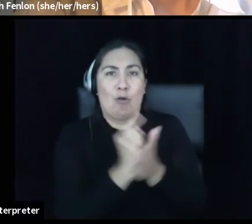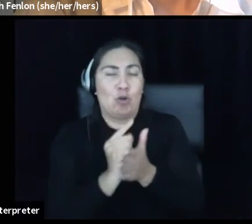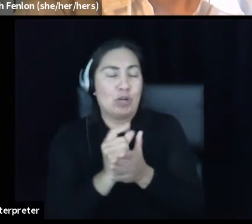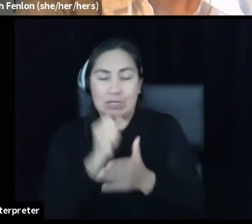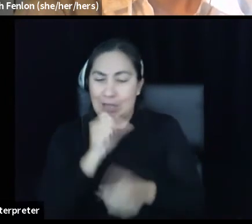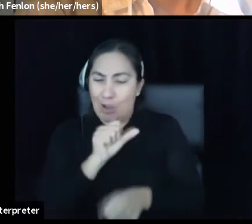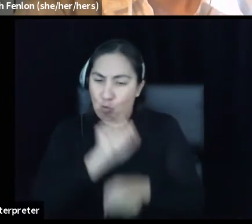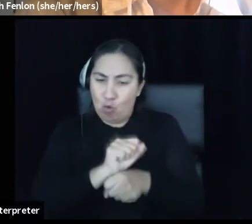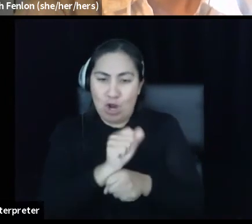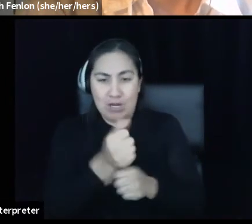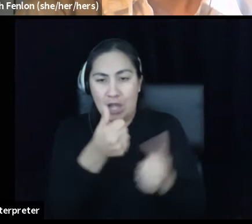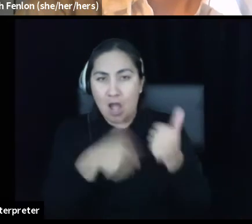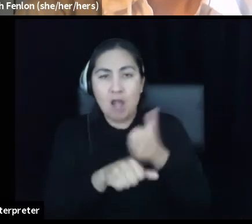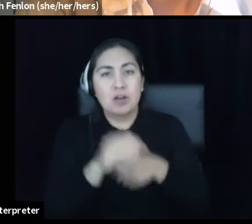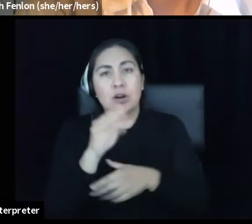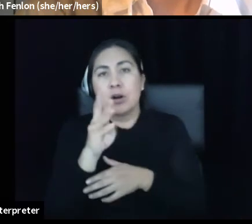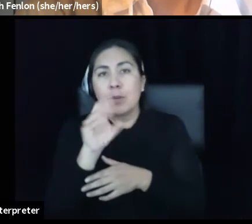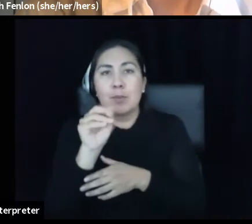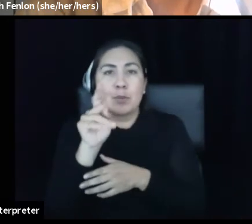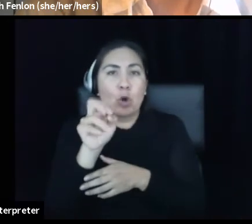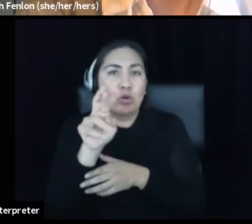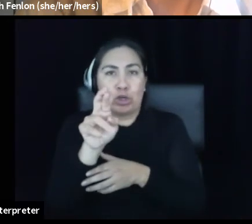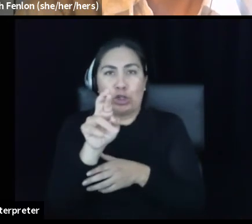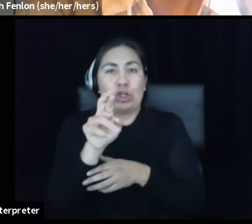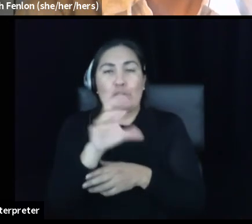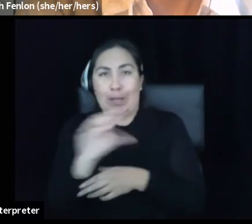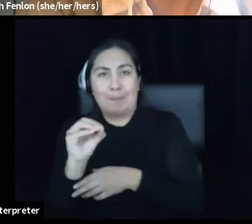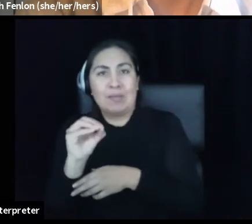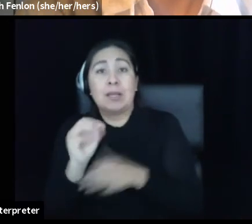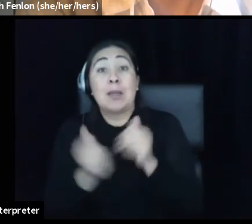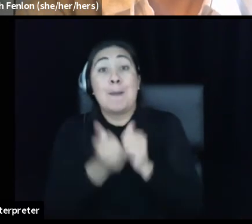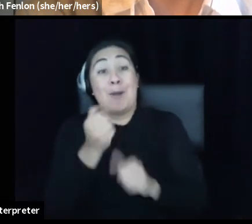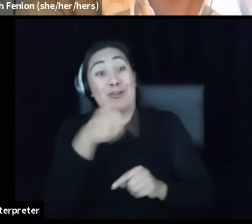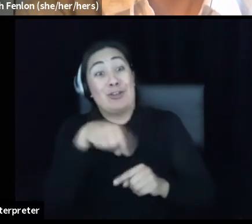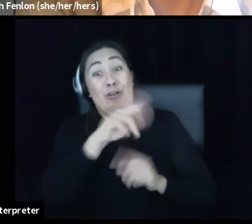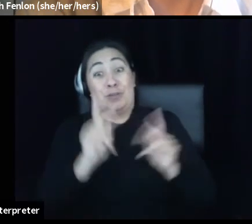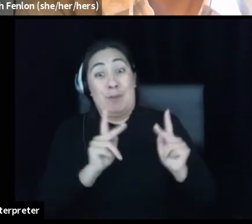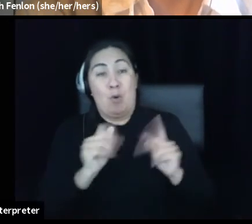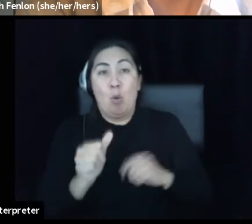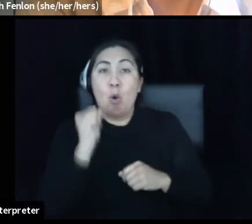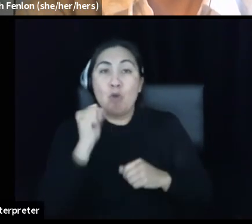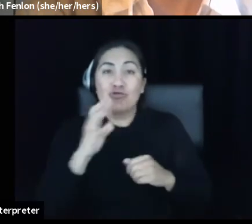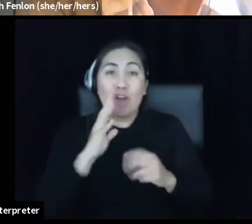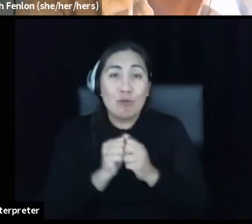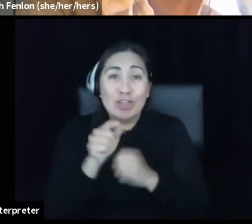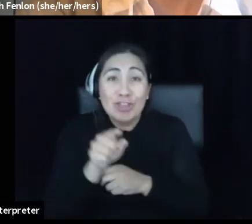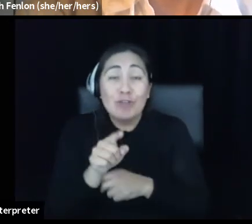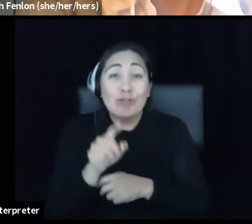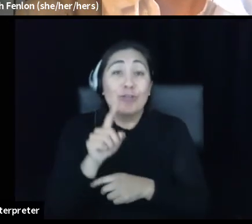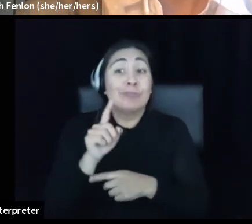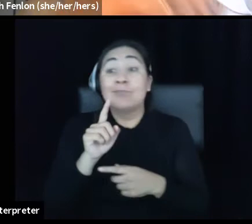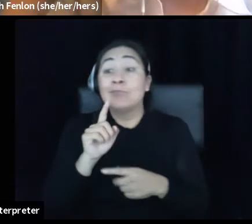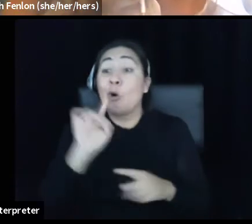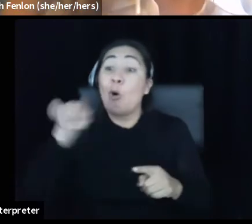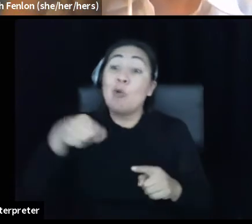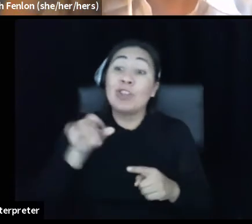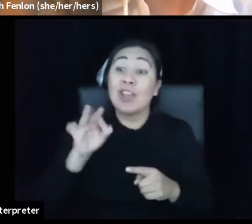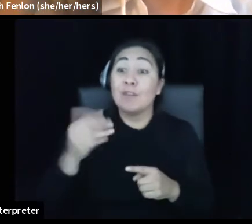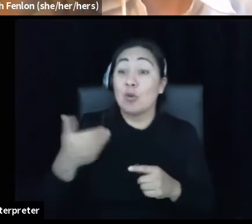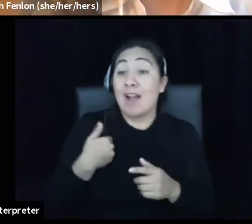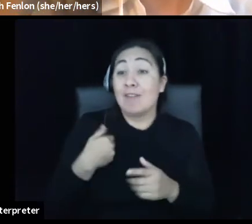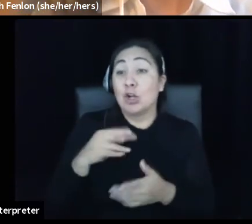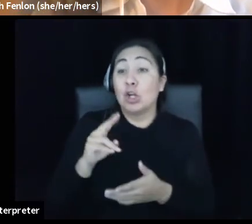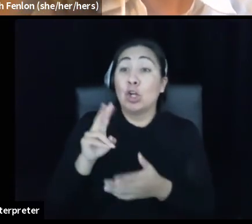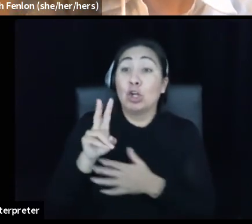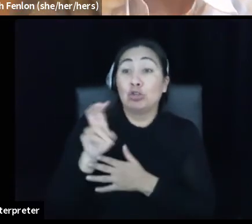a brokerage firm. But most of those people won't talk to you unless you have $200,000 to invest with them